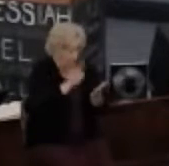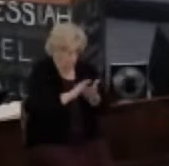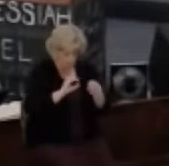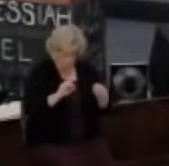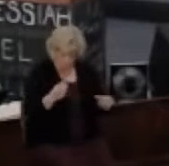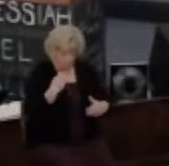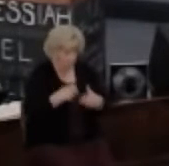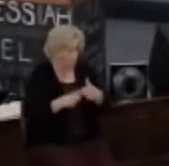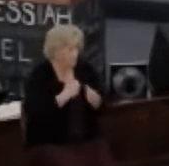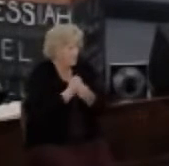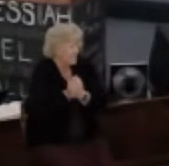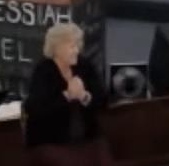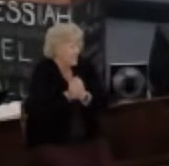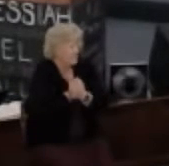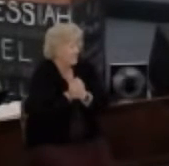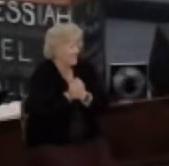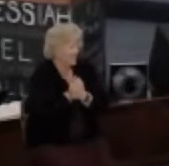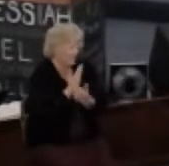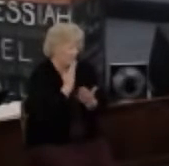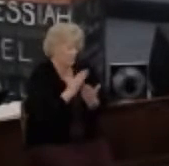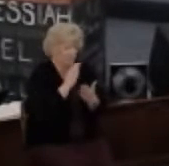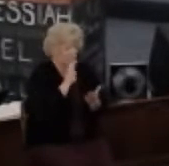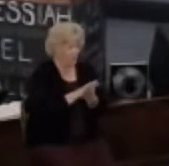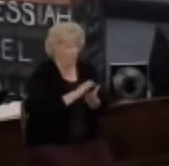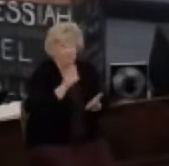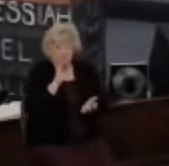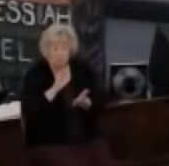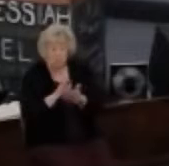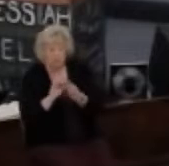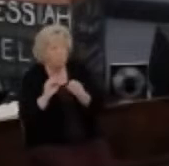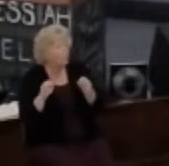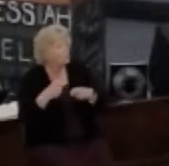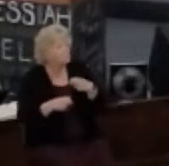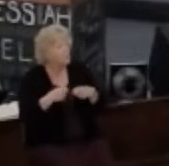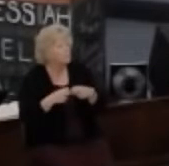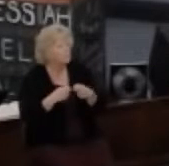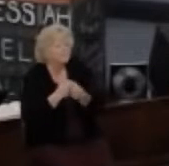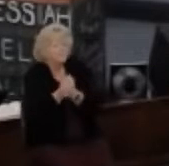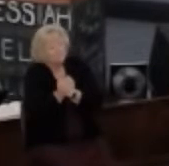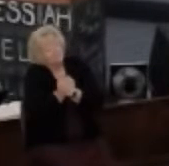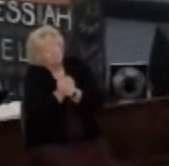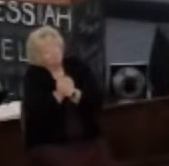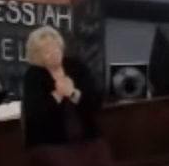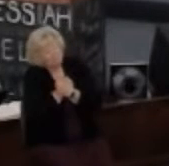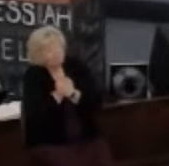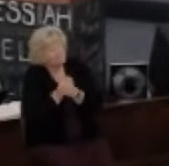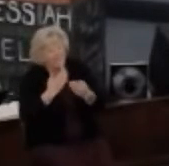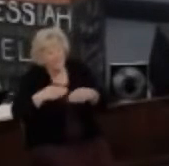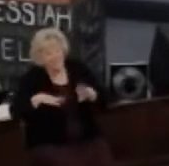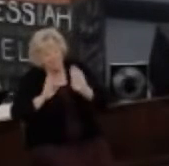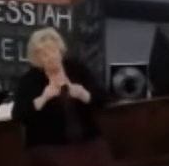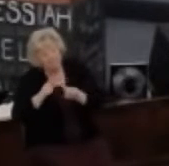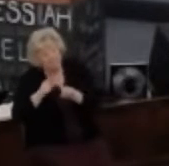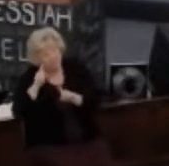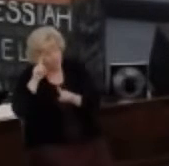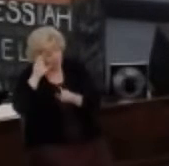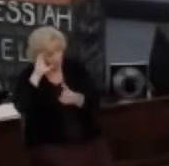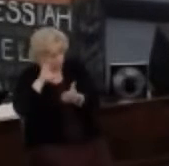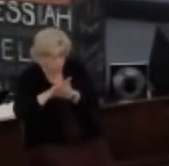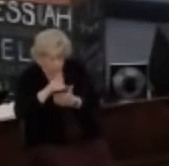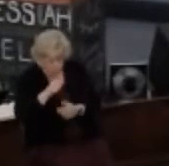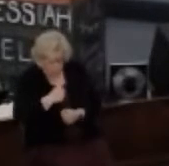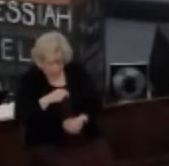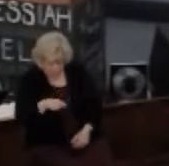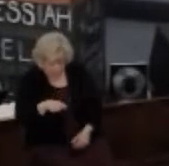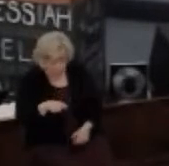problem loving a submissive wife, and a wife has no problem being submissive to a loving husband. And